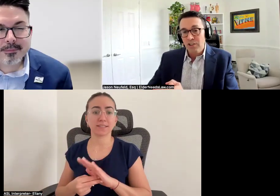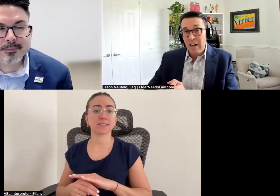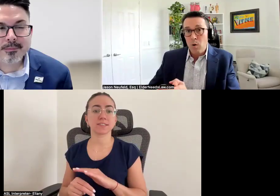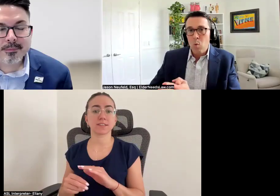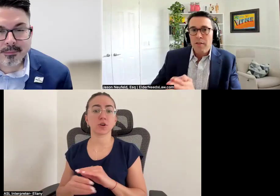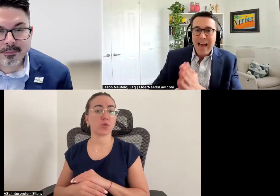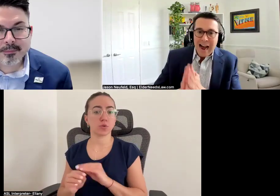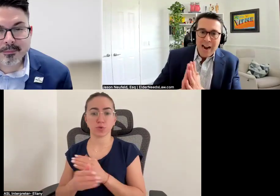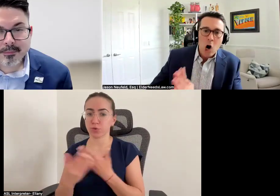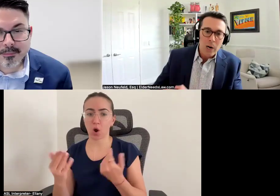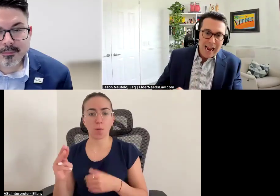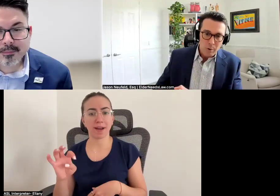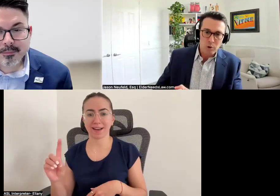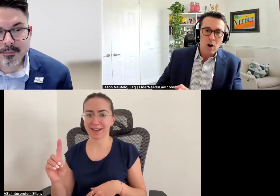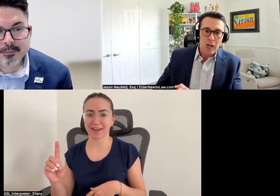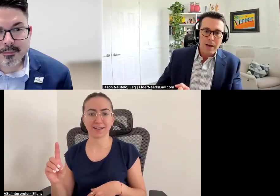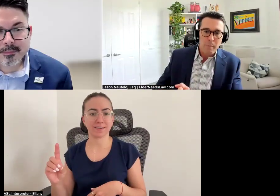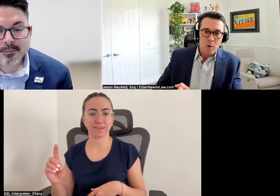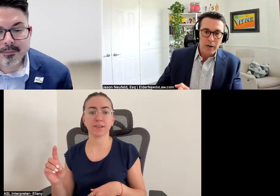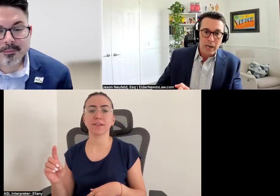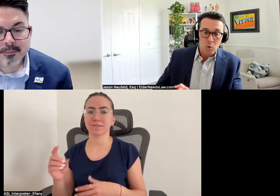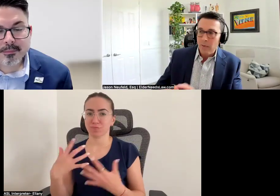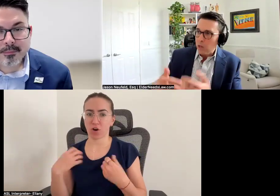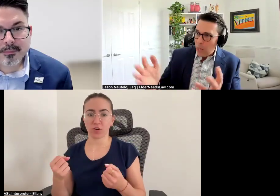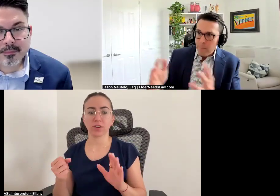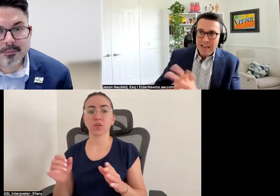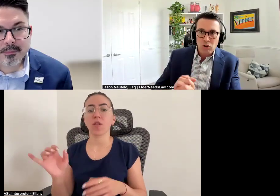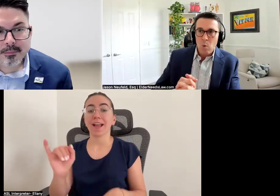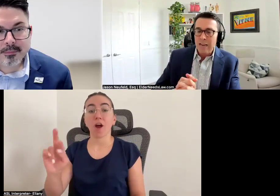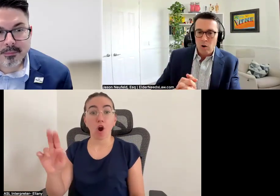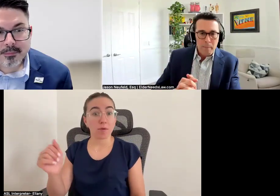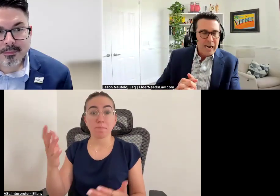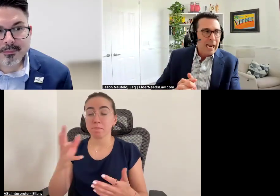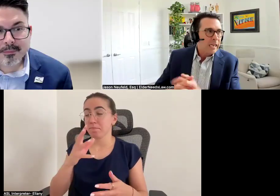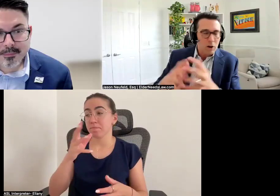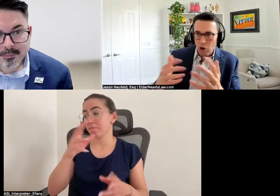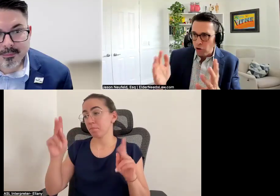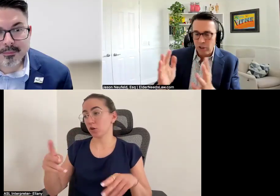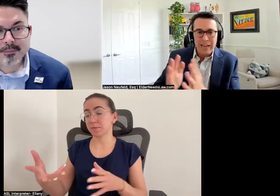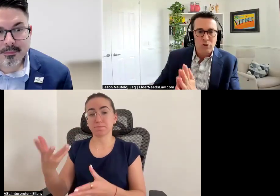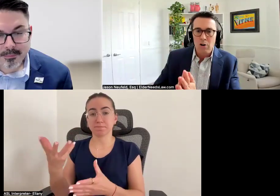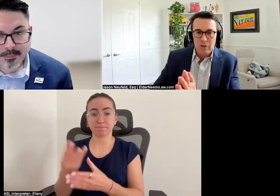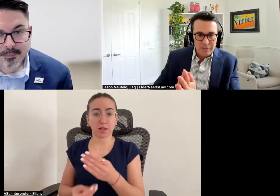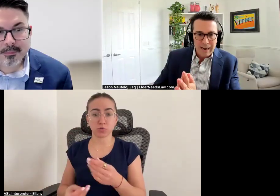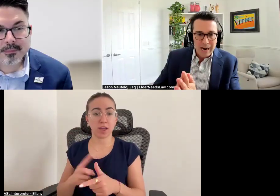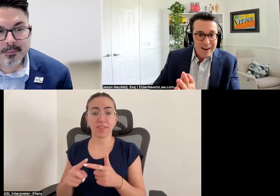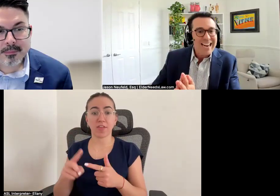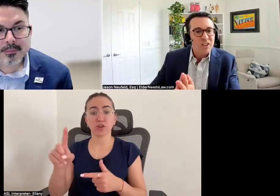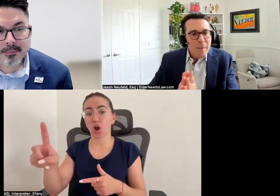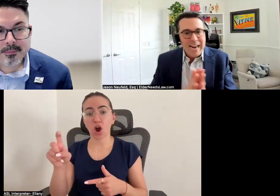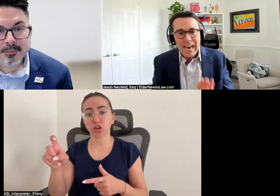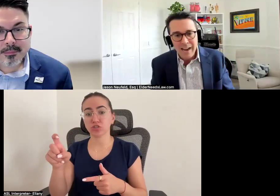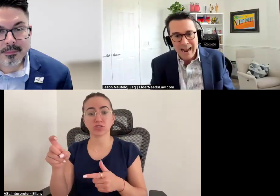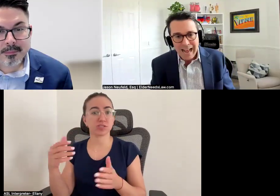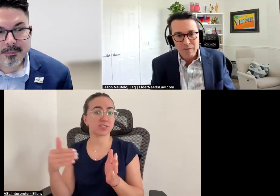for example, with that IRA we were talking about a moment ago, right? The client passes away, they're on Medicaid, there's hundreds of thousands of dollars left in that IRA.